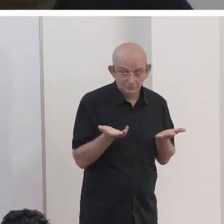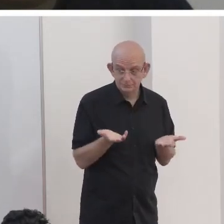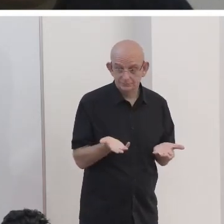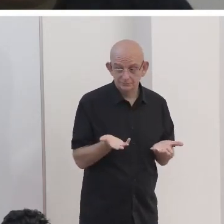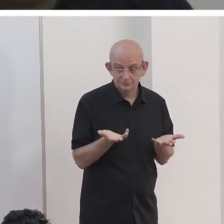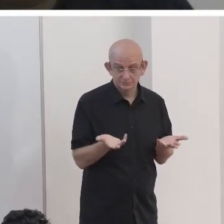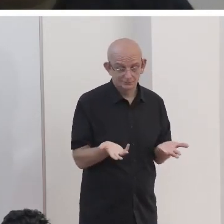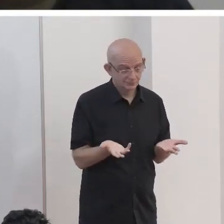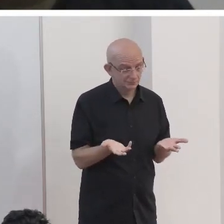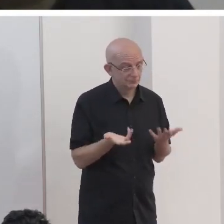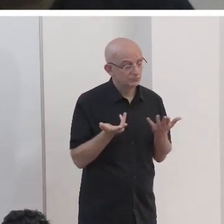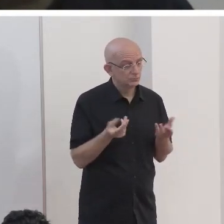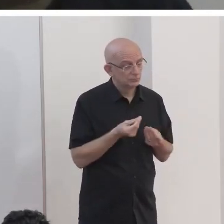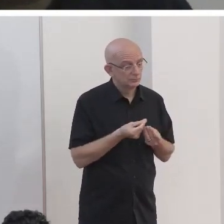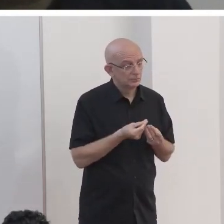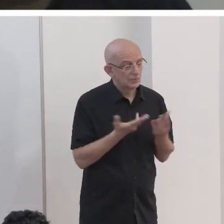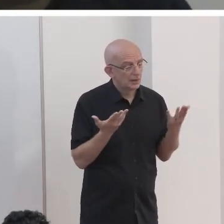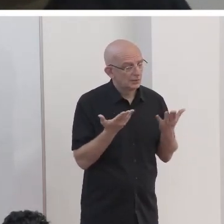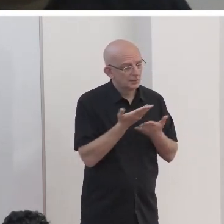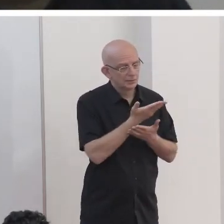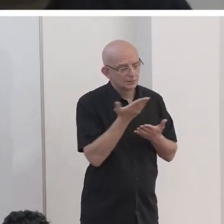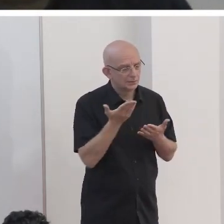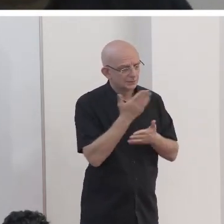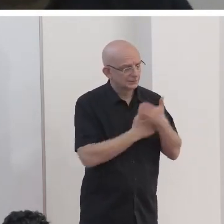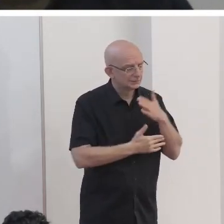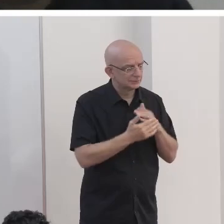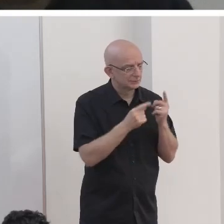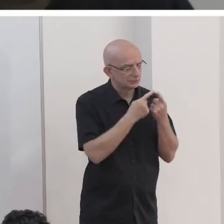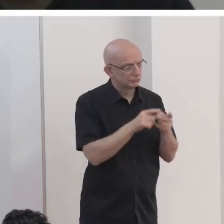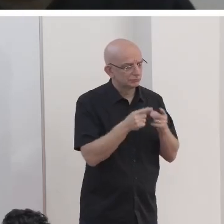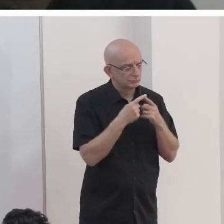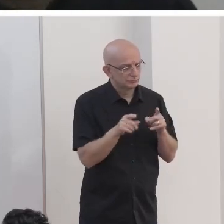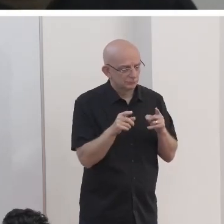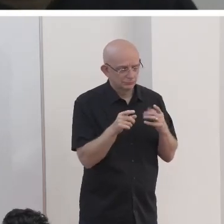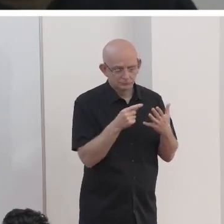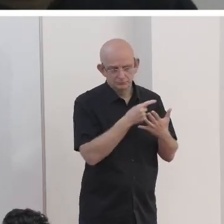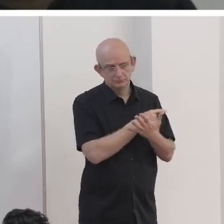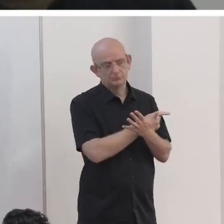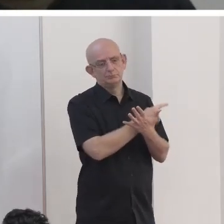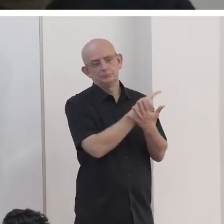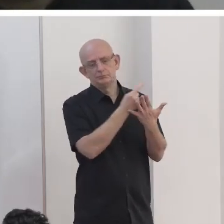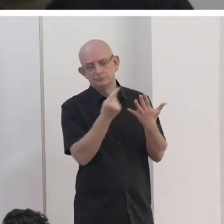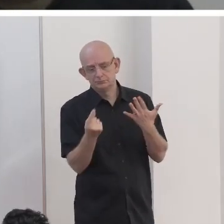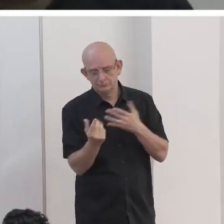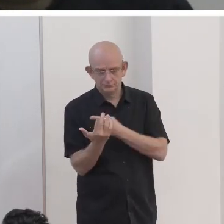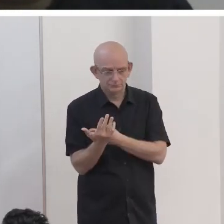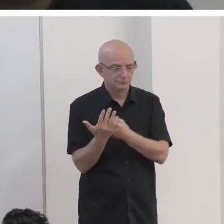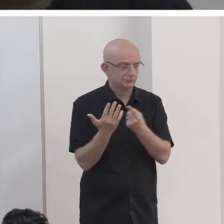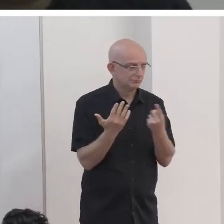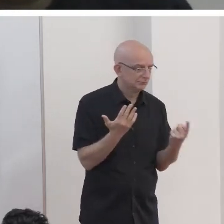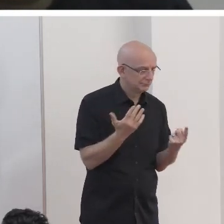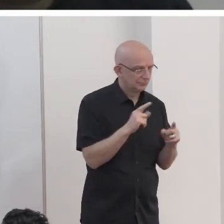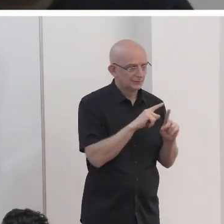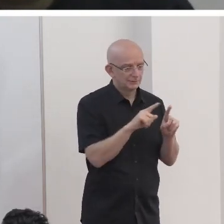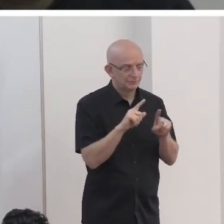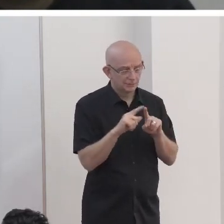right? Some of are invisible, some of are visible. So those people are having